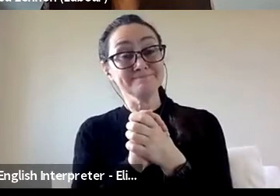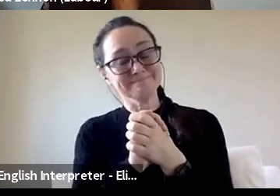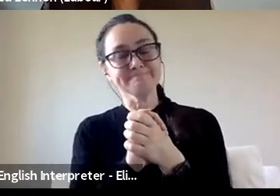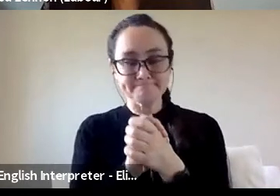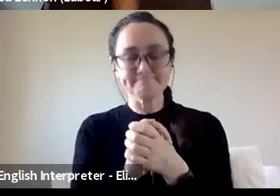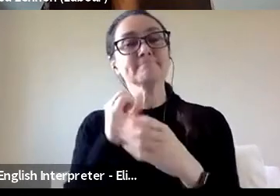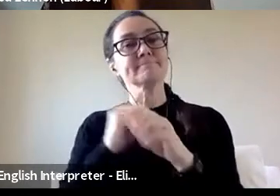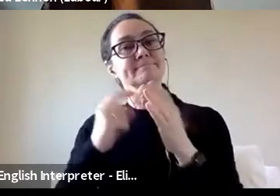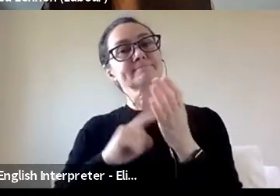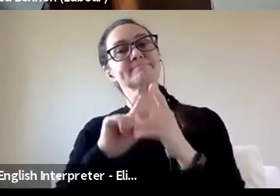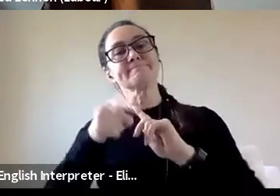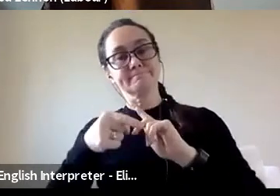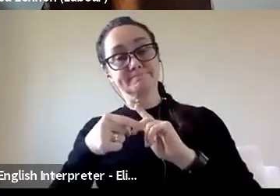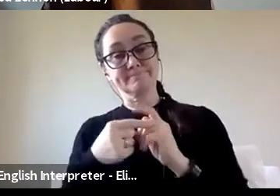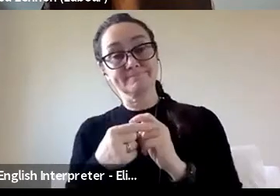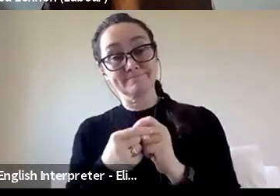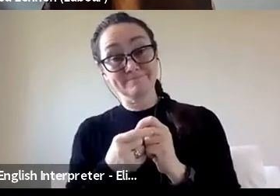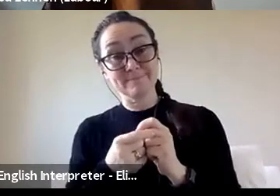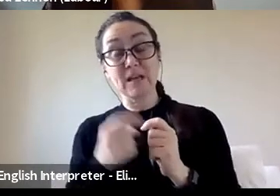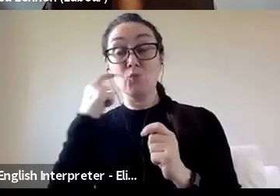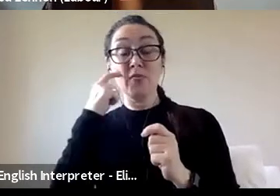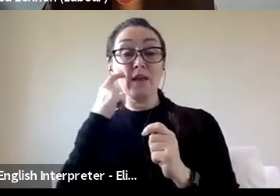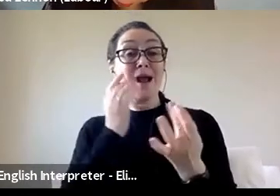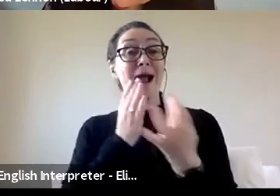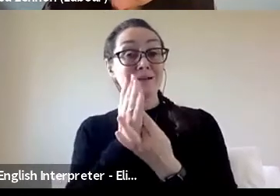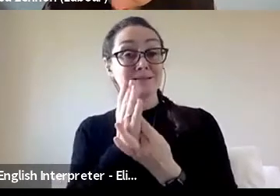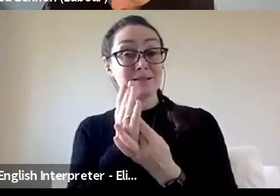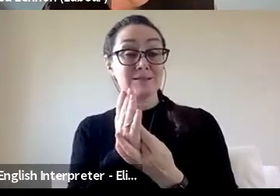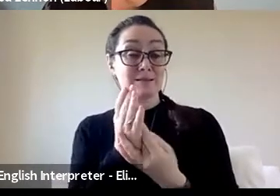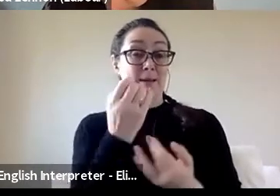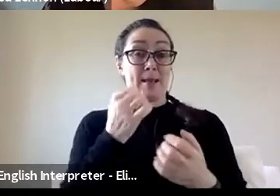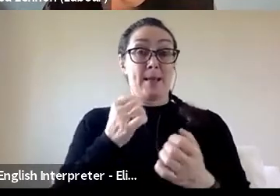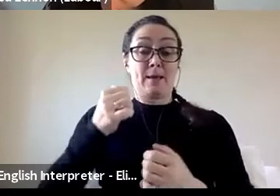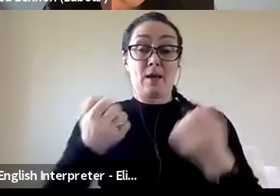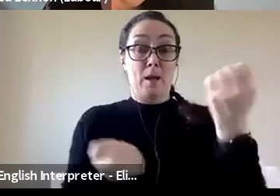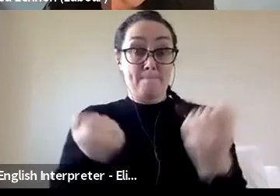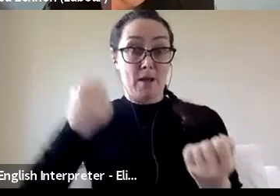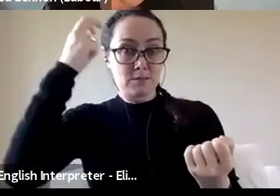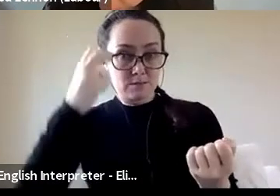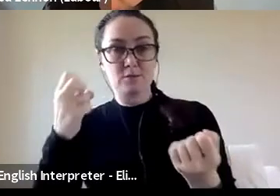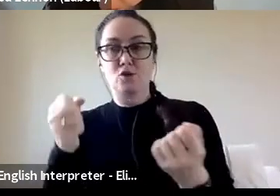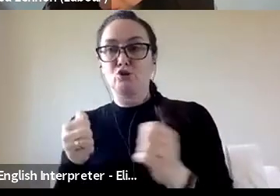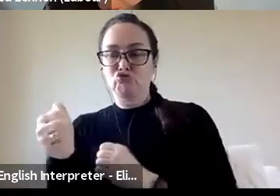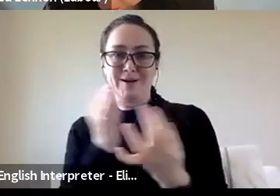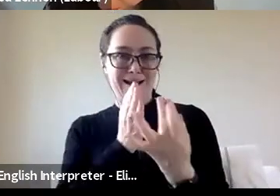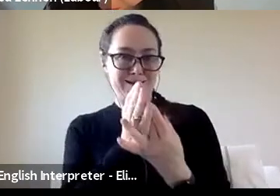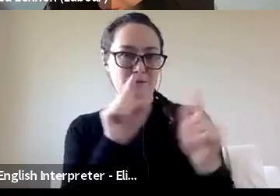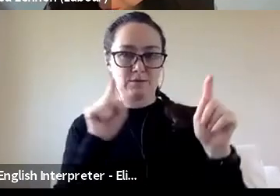In terms of the actual sort of physical buses and trains, I think I touched before on the